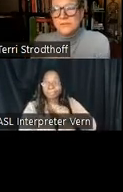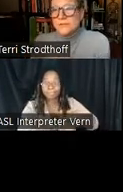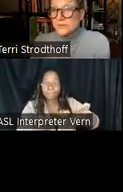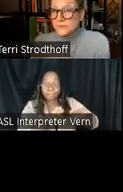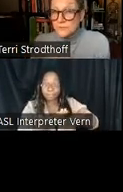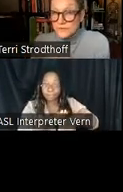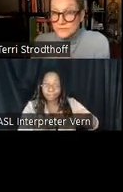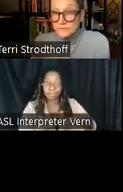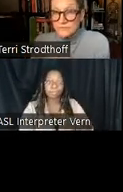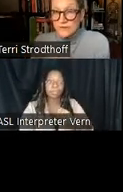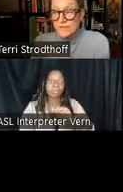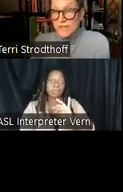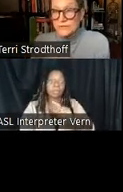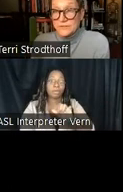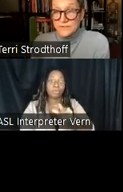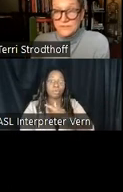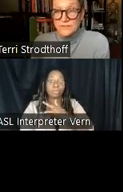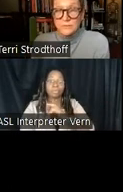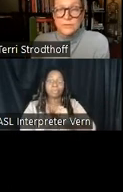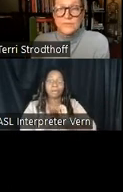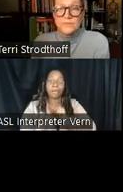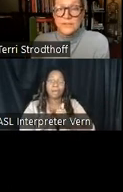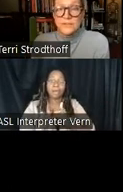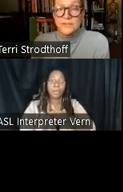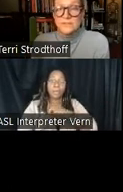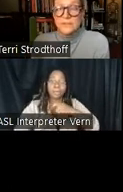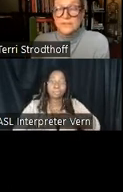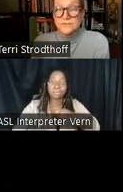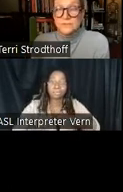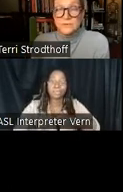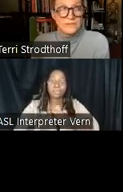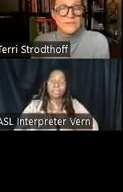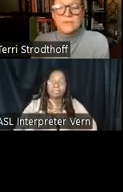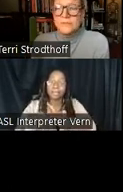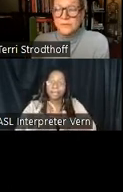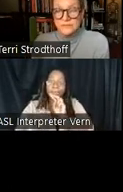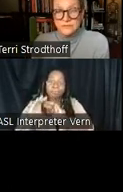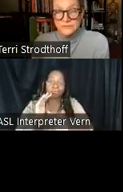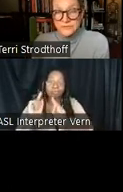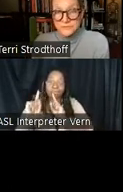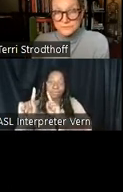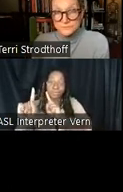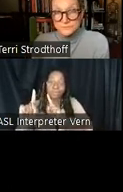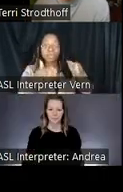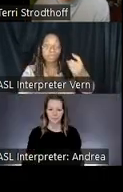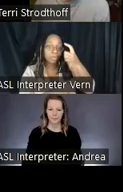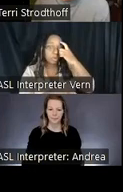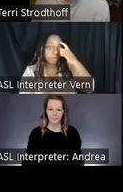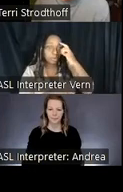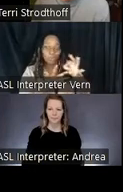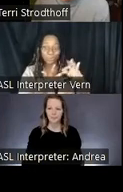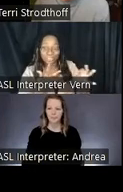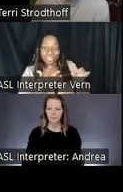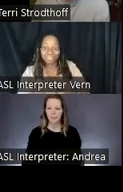Mineral is on our transformation, our values, intentions, and purpose. And the lens of nature is focused on living through conscious choice. So what does